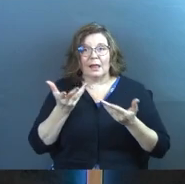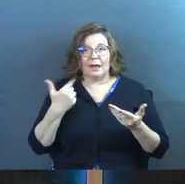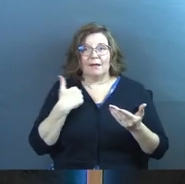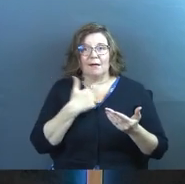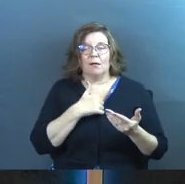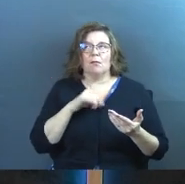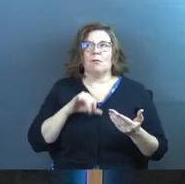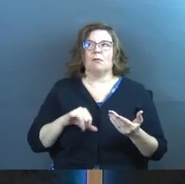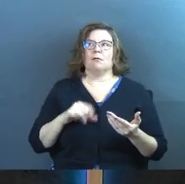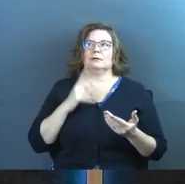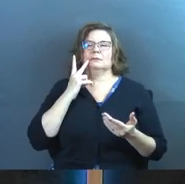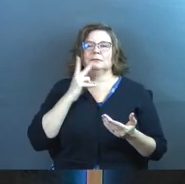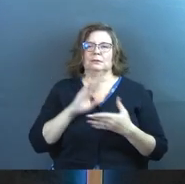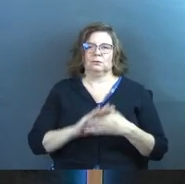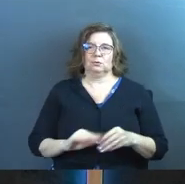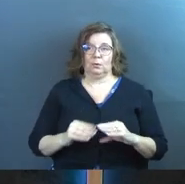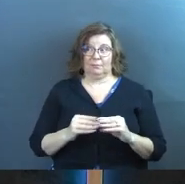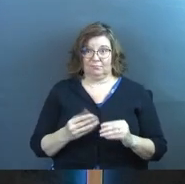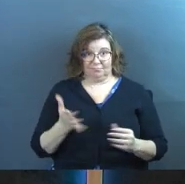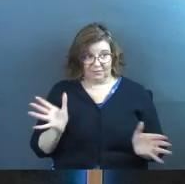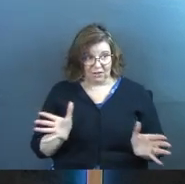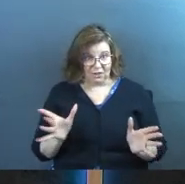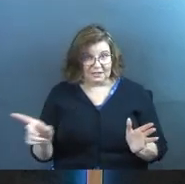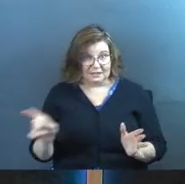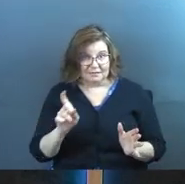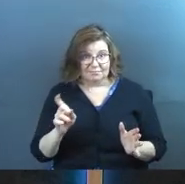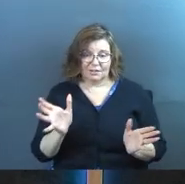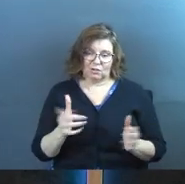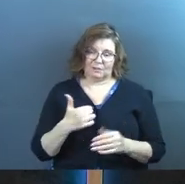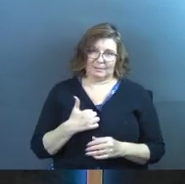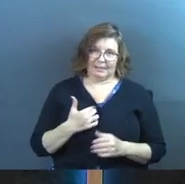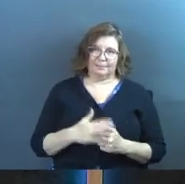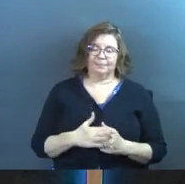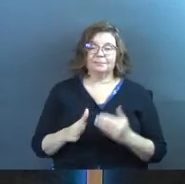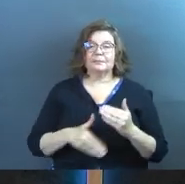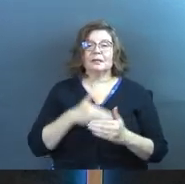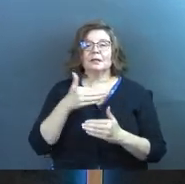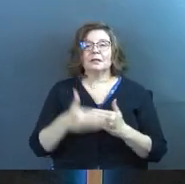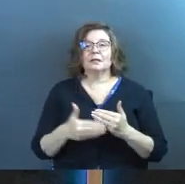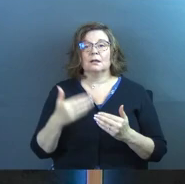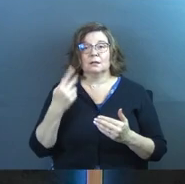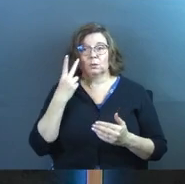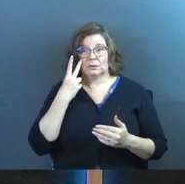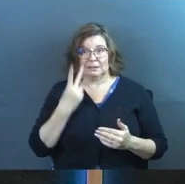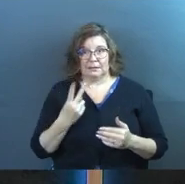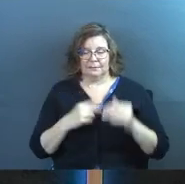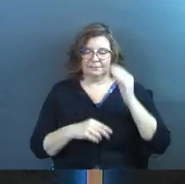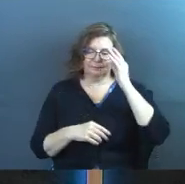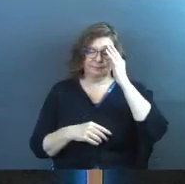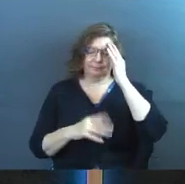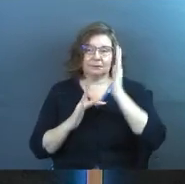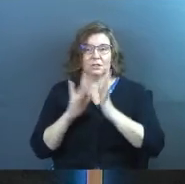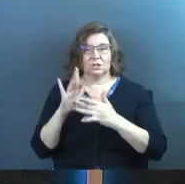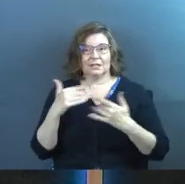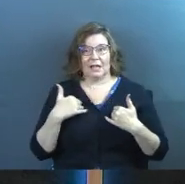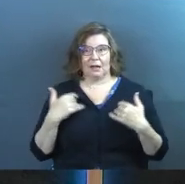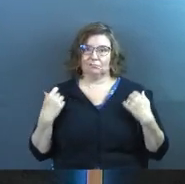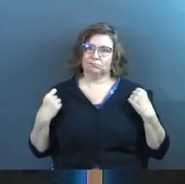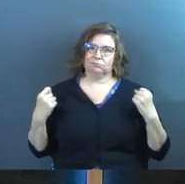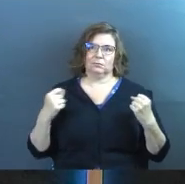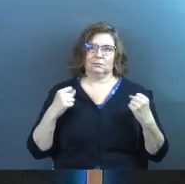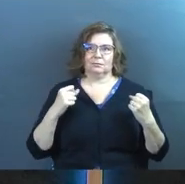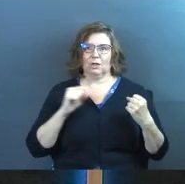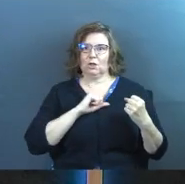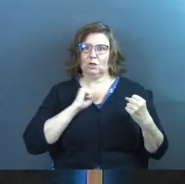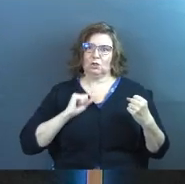into the story. Is that encouraging? It encourages me. The next thing I want you to see is that Jesus did have superpowers. Isn't that